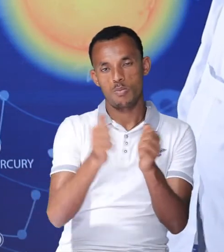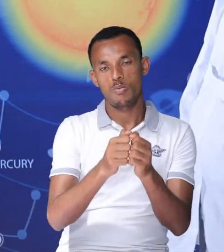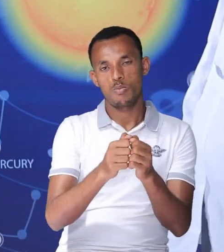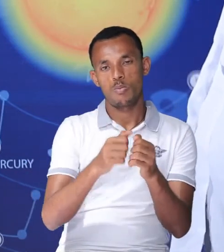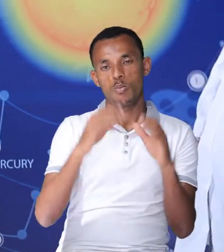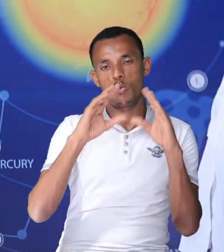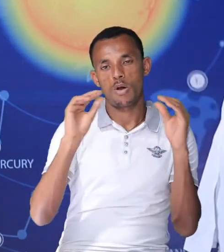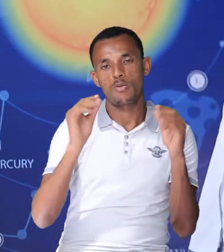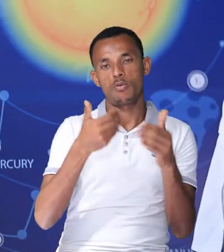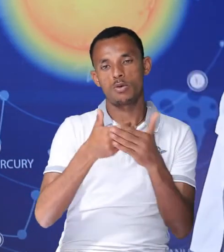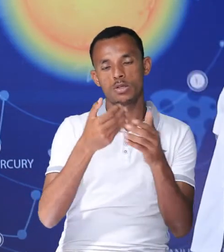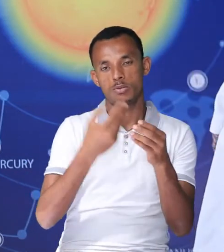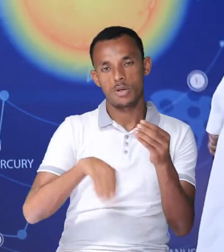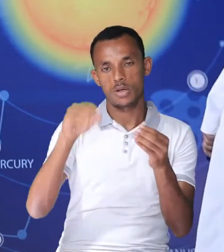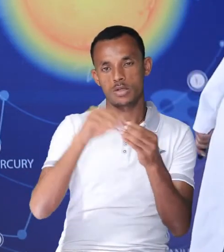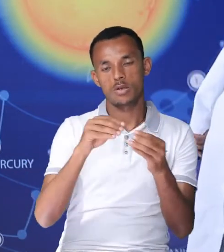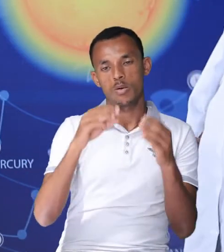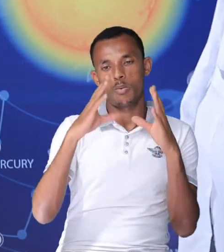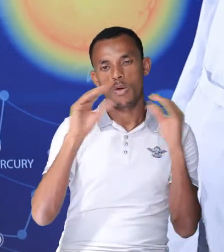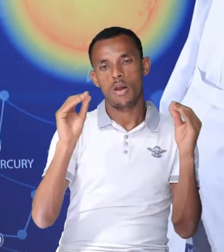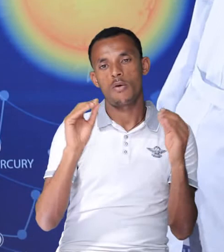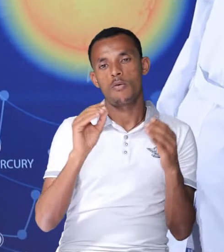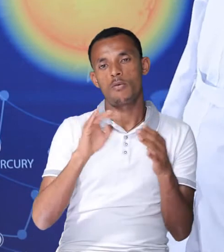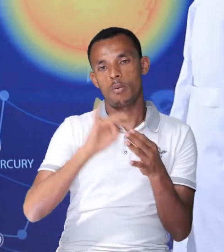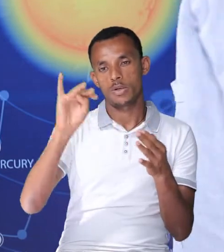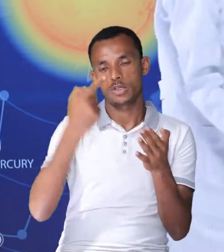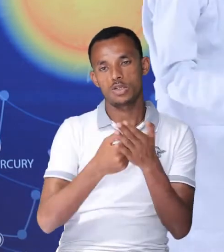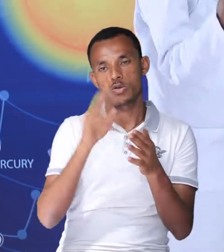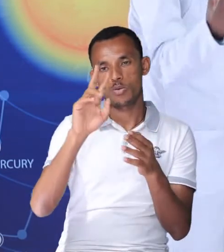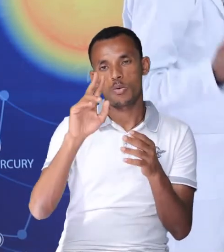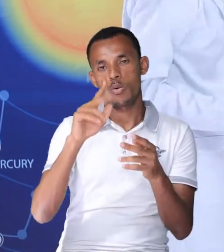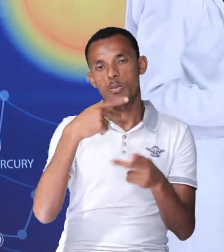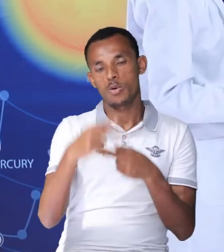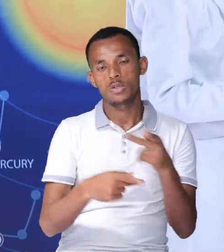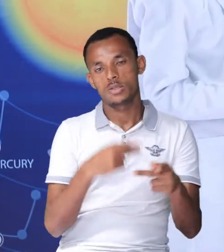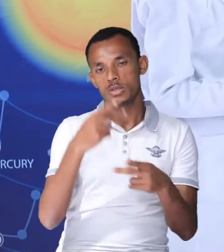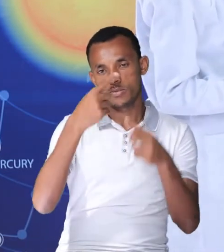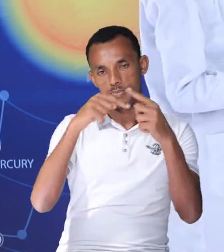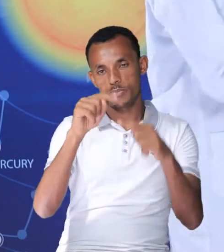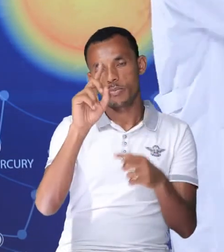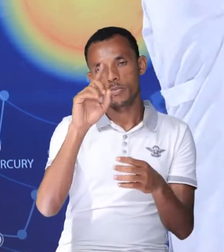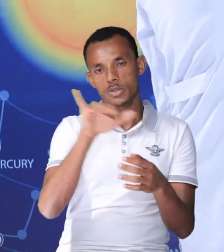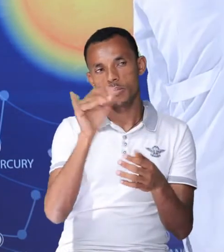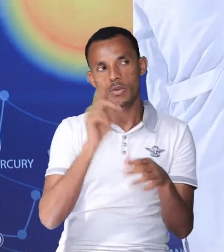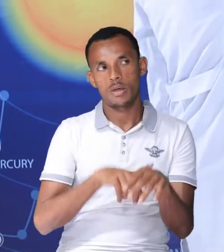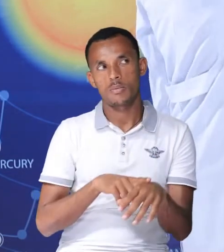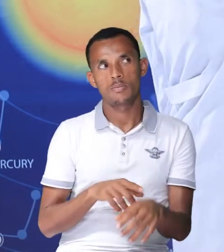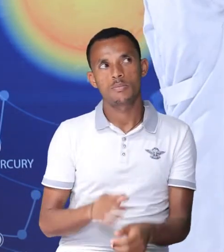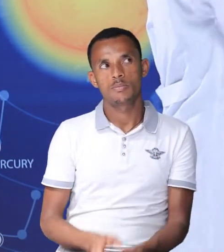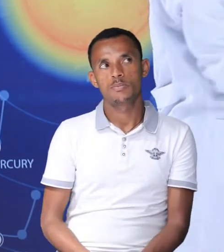molar heat of fusion plus molar heat of vaporization. These two processes takes place at the same time.